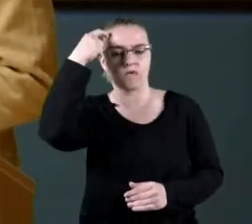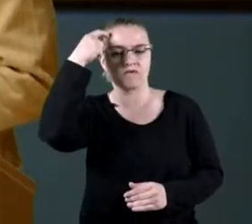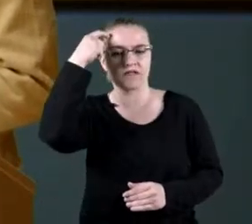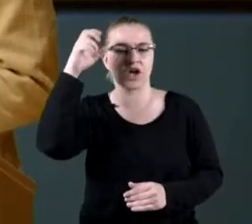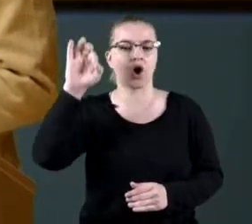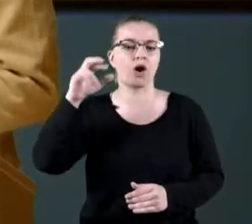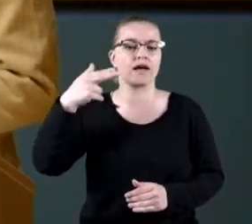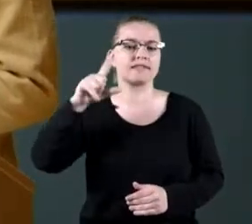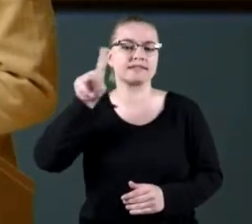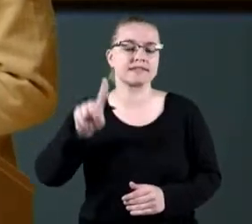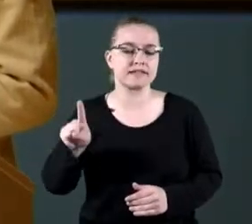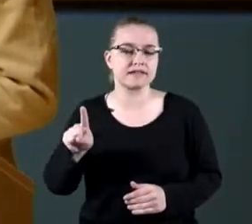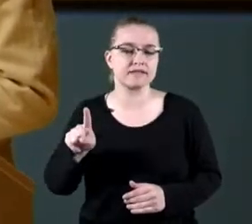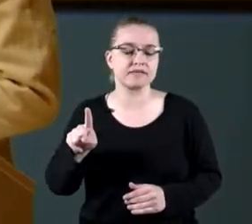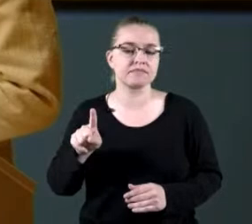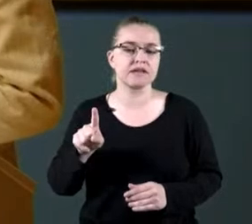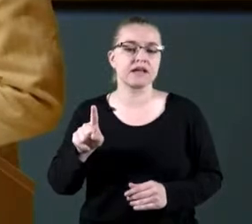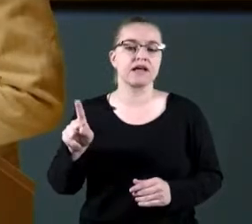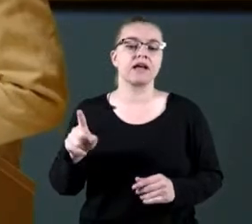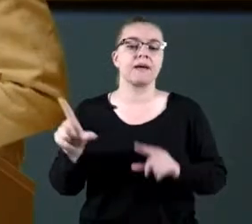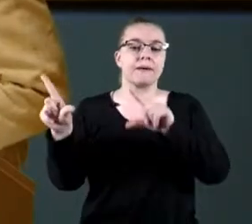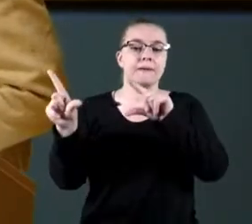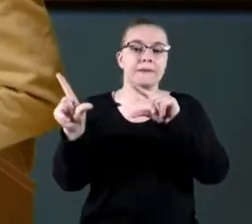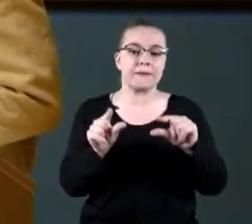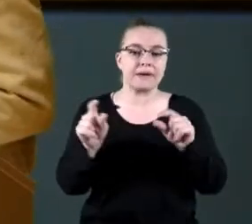UNDRR, Mrs. Mami Mitsutori.